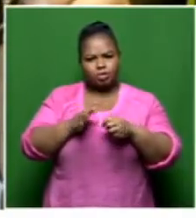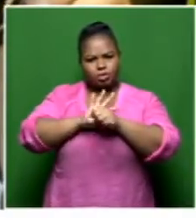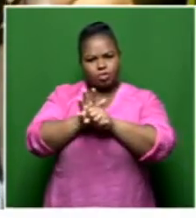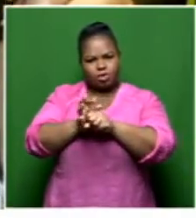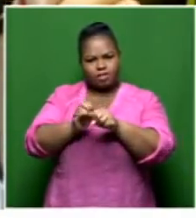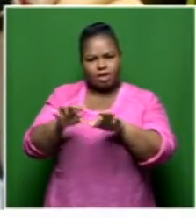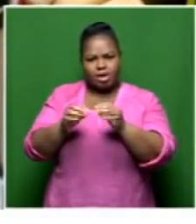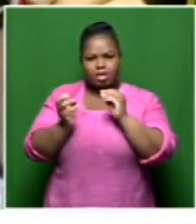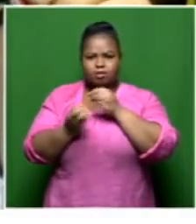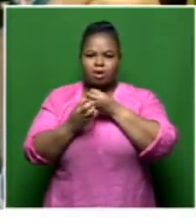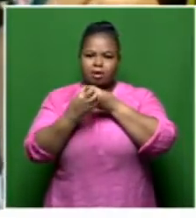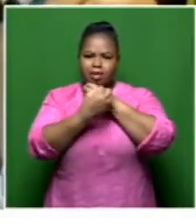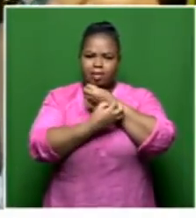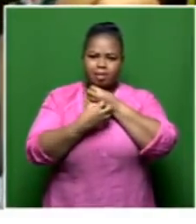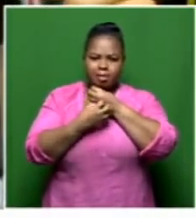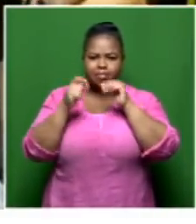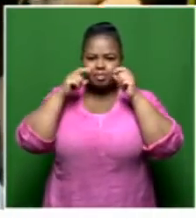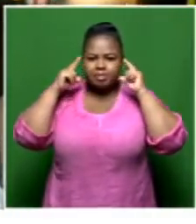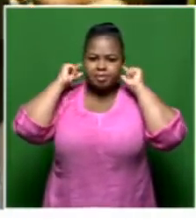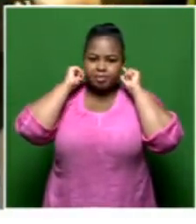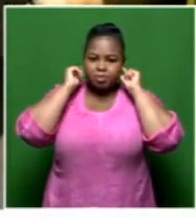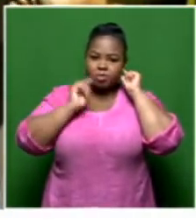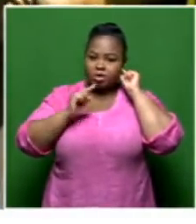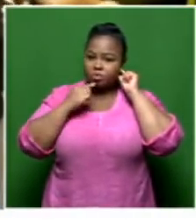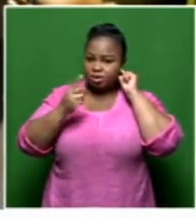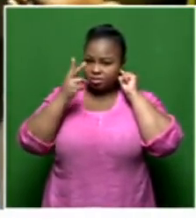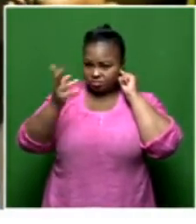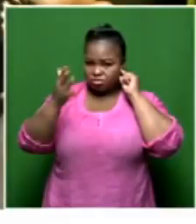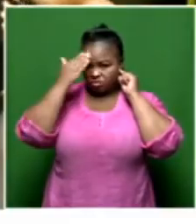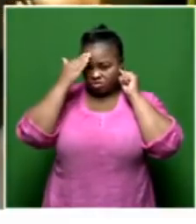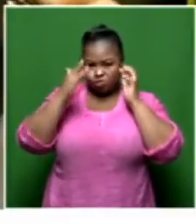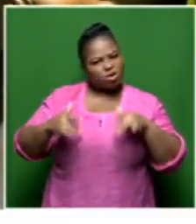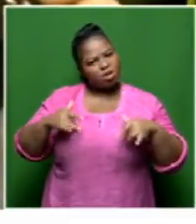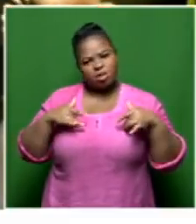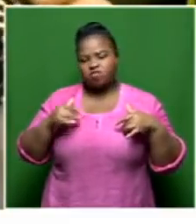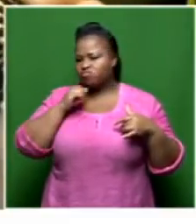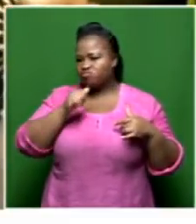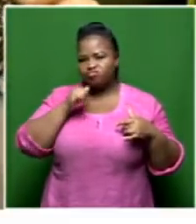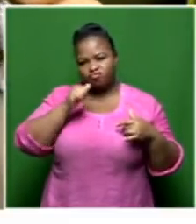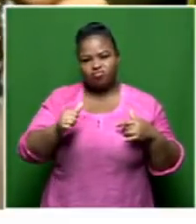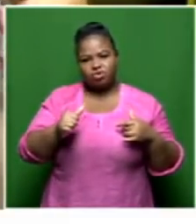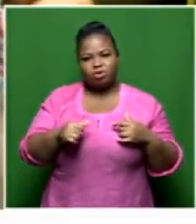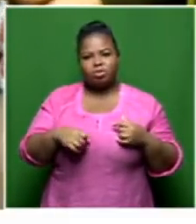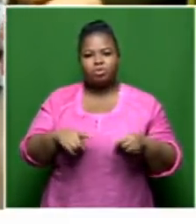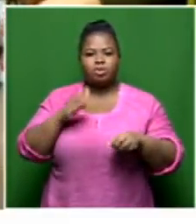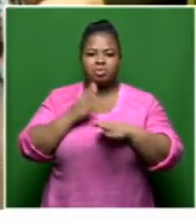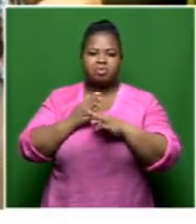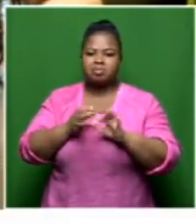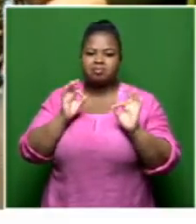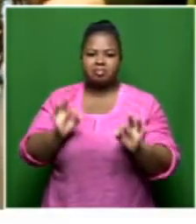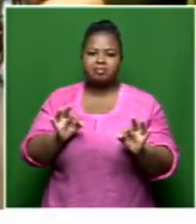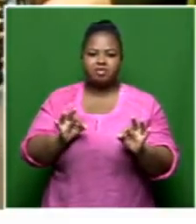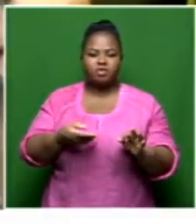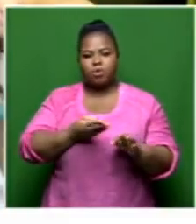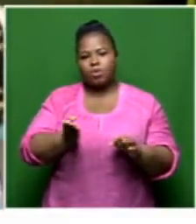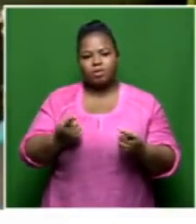virus itself on there. But we're out there to say we are here, we are going to live. And this thing is going to work absolutely